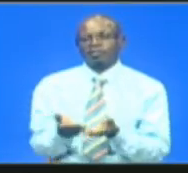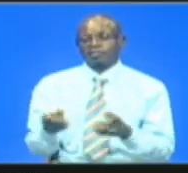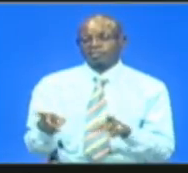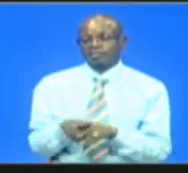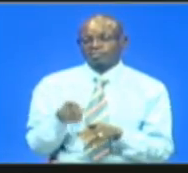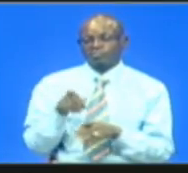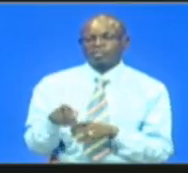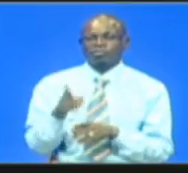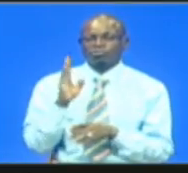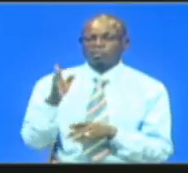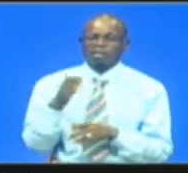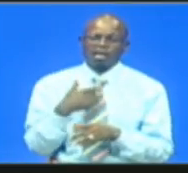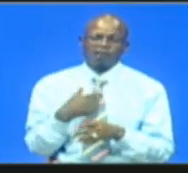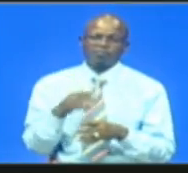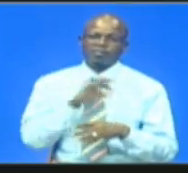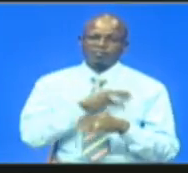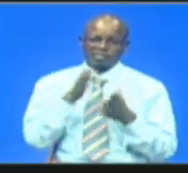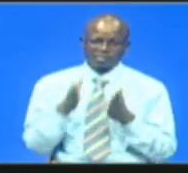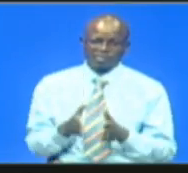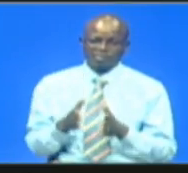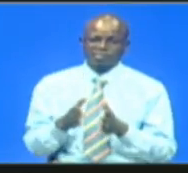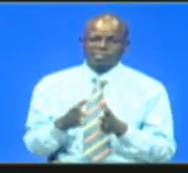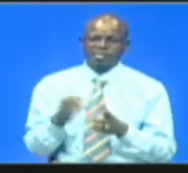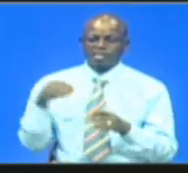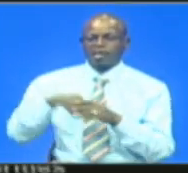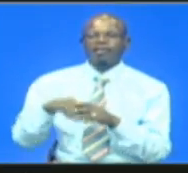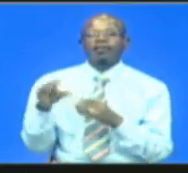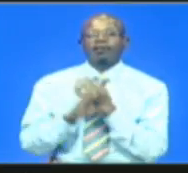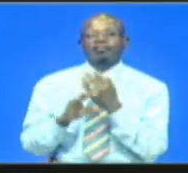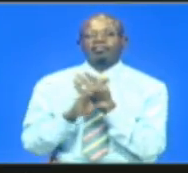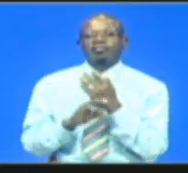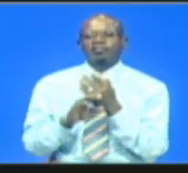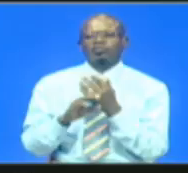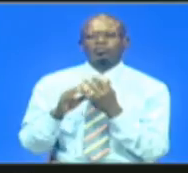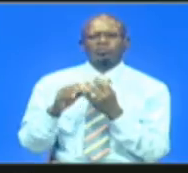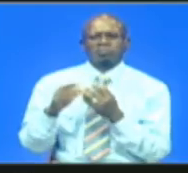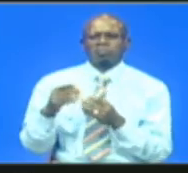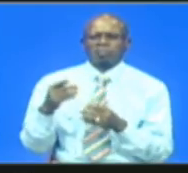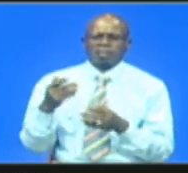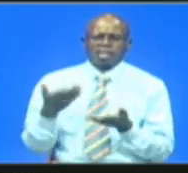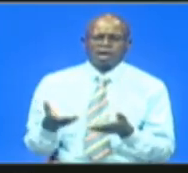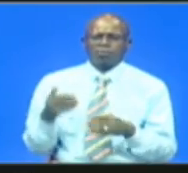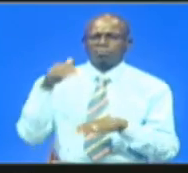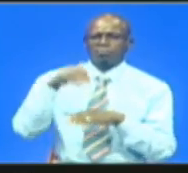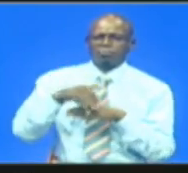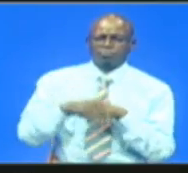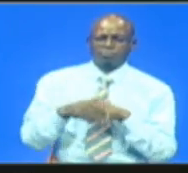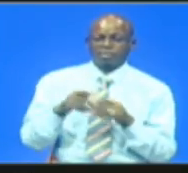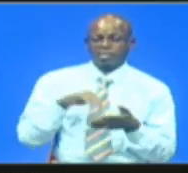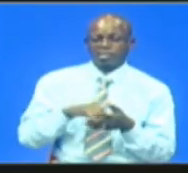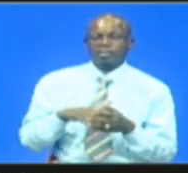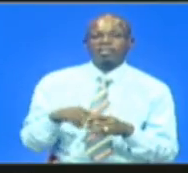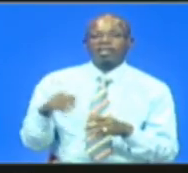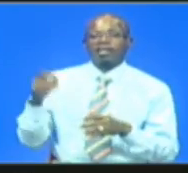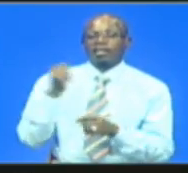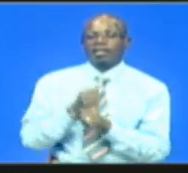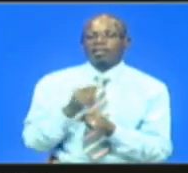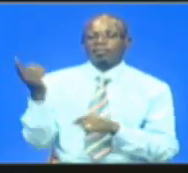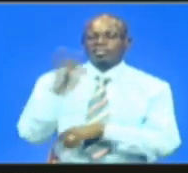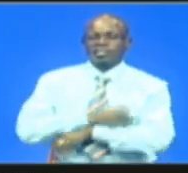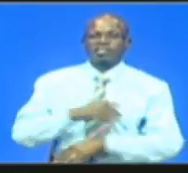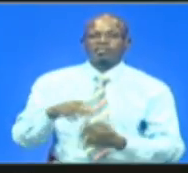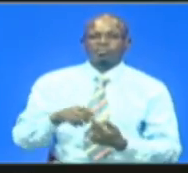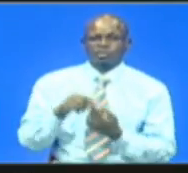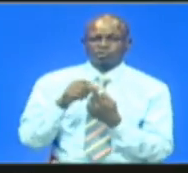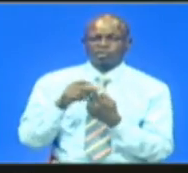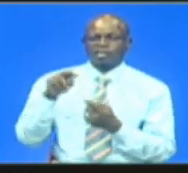for investors who say the ease of doing business in the country is deteriorating. In this Labor Day special, NTV's Bridget Ngana spoke with the people behind